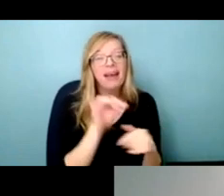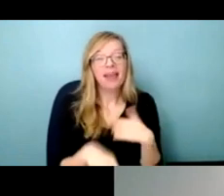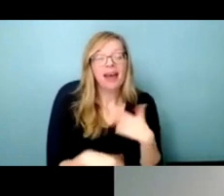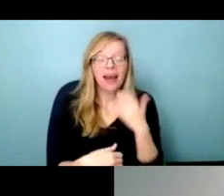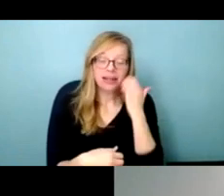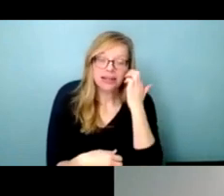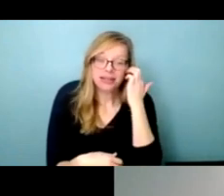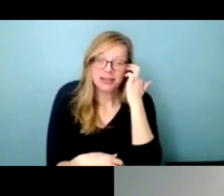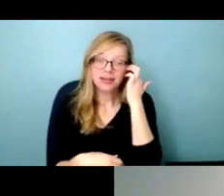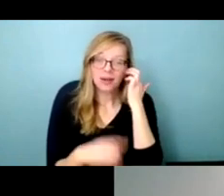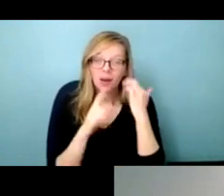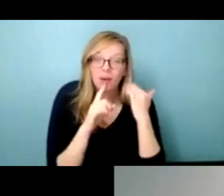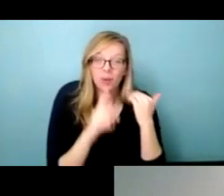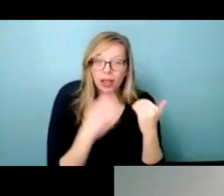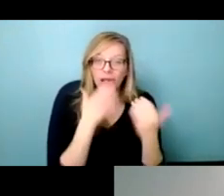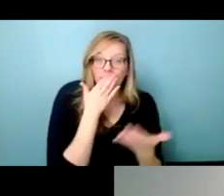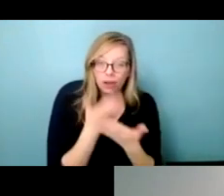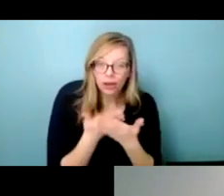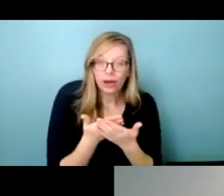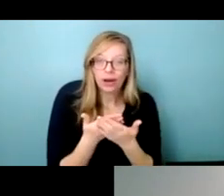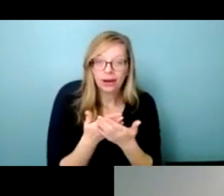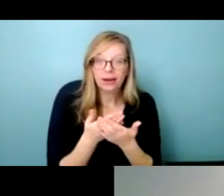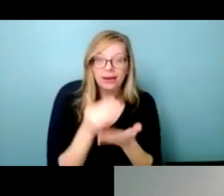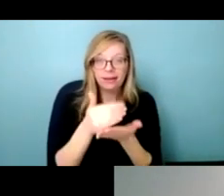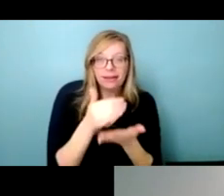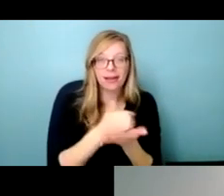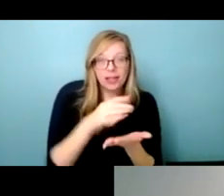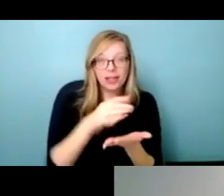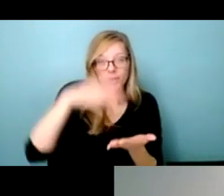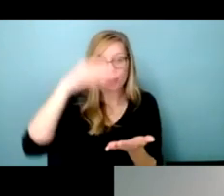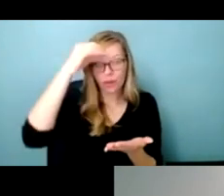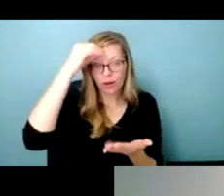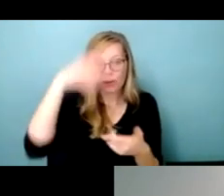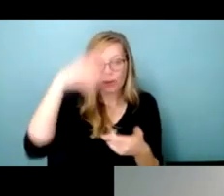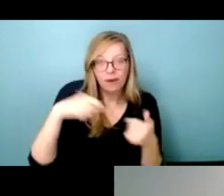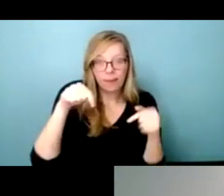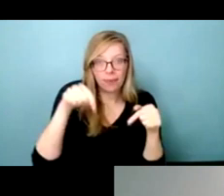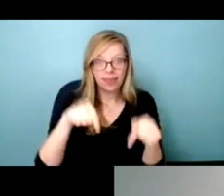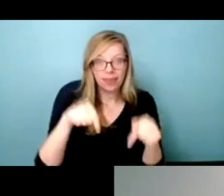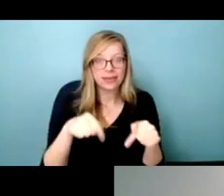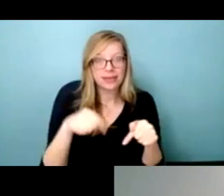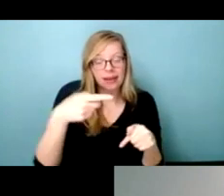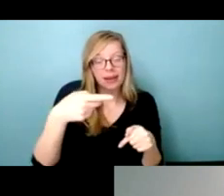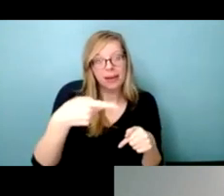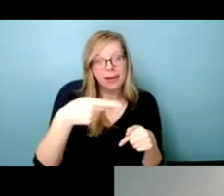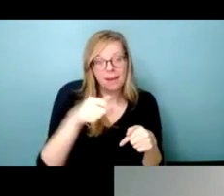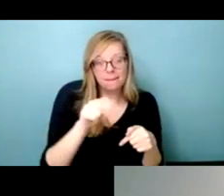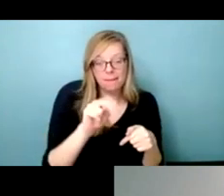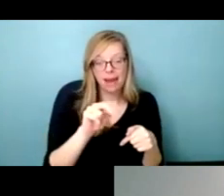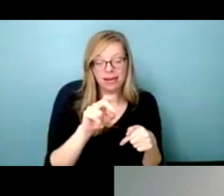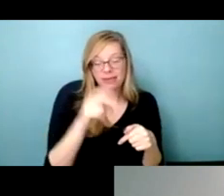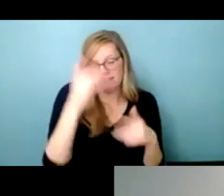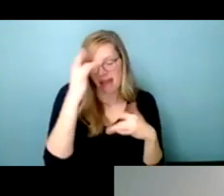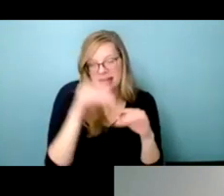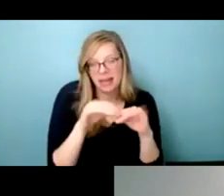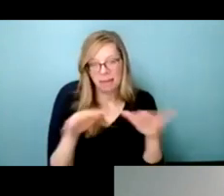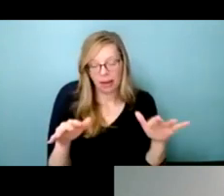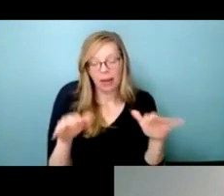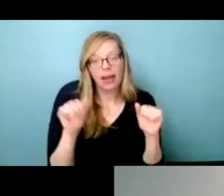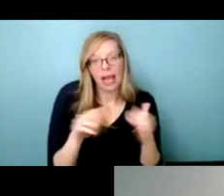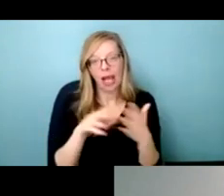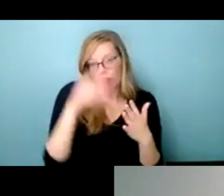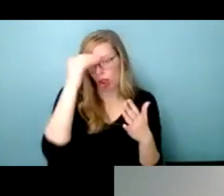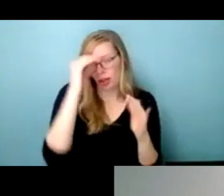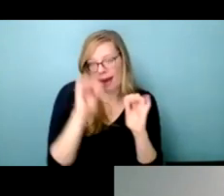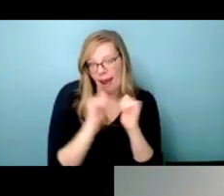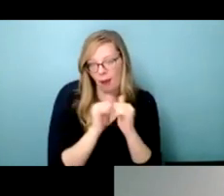I think there are really, really good lessons to learn from this pandemic and how people can come together and work with each other to